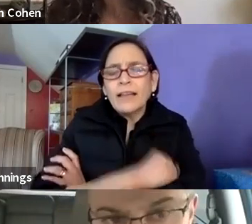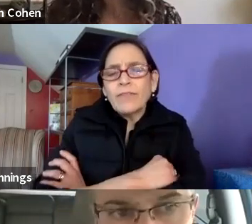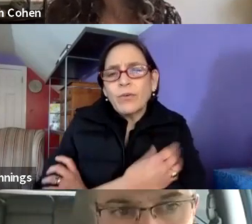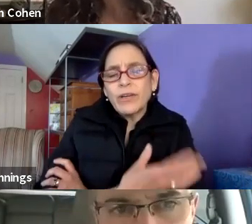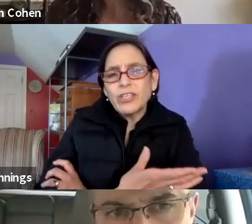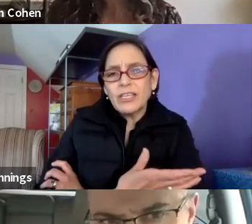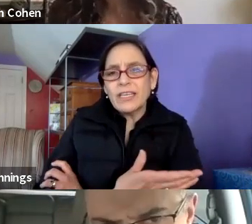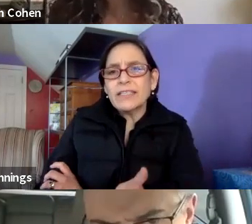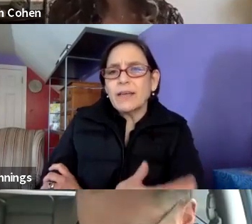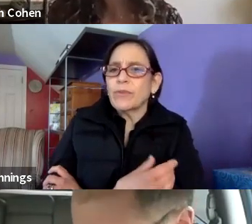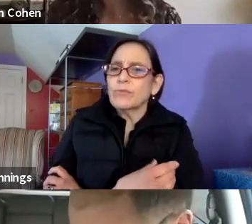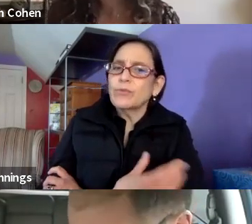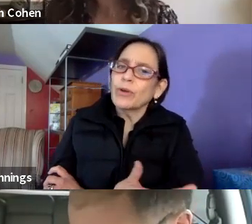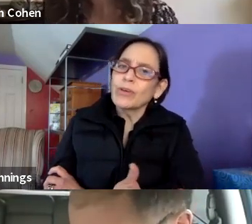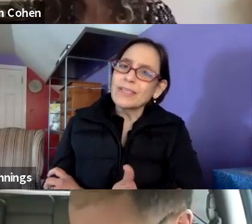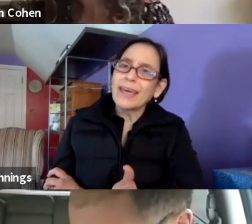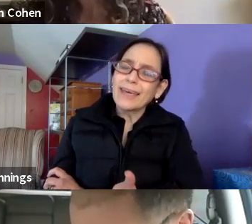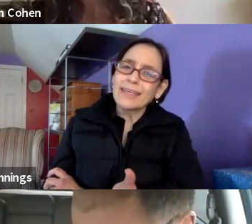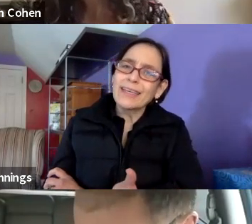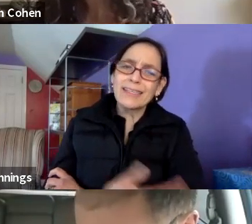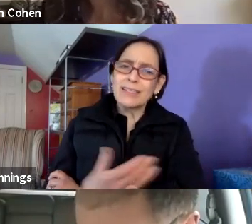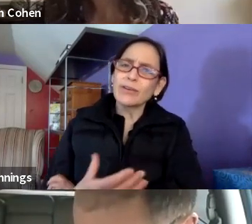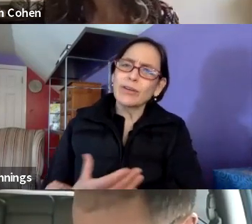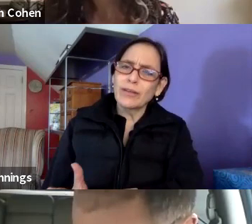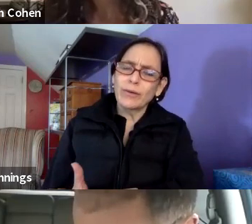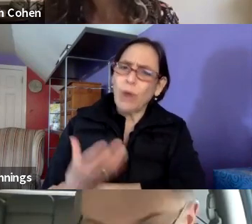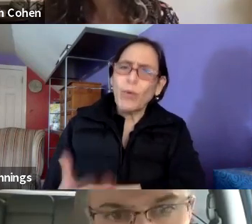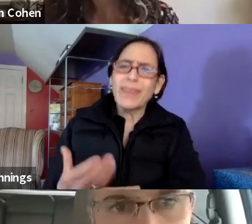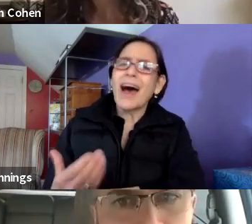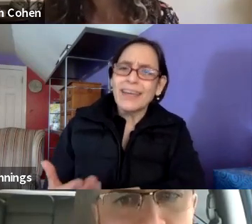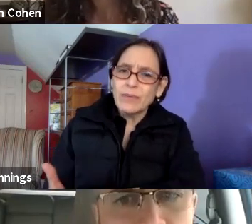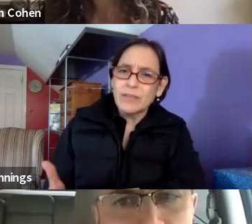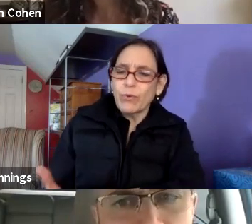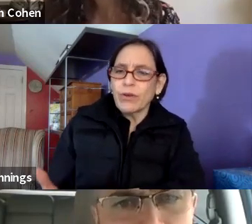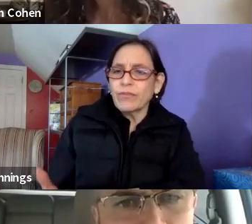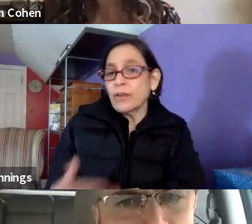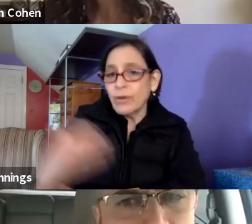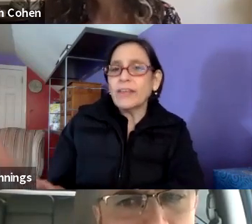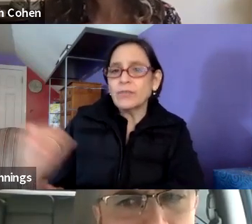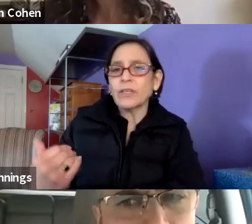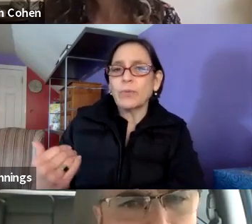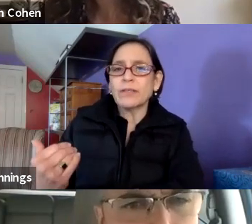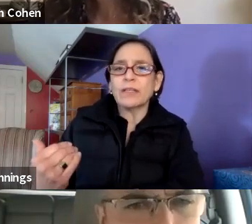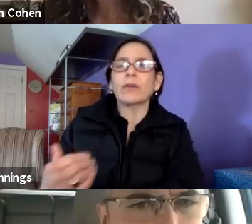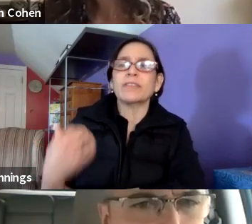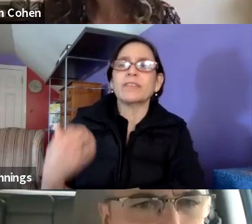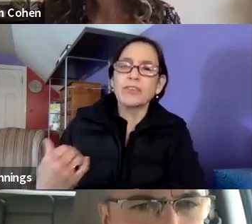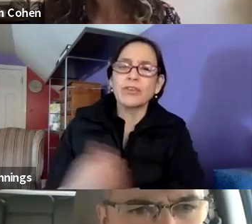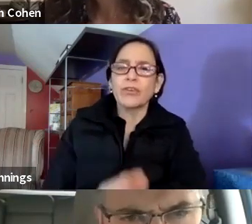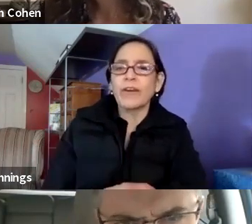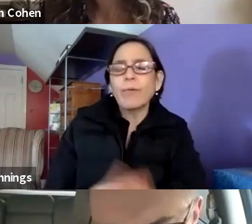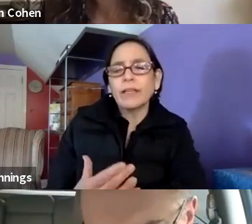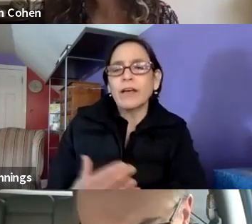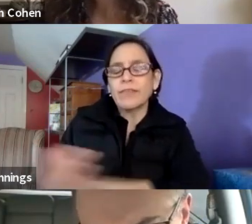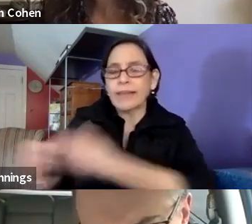I love the question at the end, Deborah, though, too, where you can say, hey, is there, a way that I can be supportive? If they do express there's some